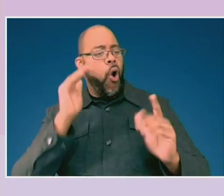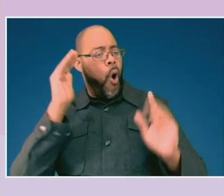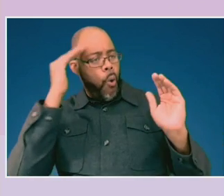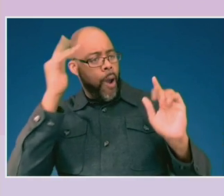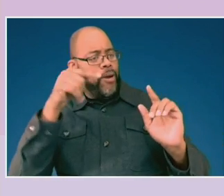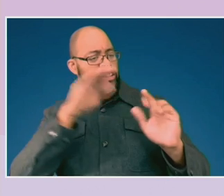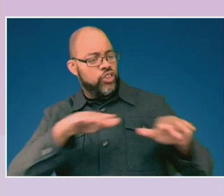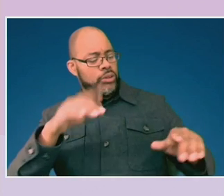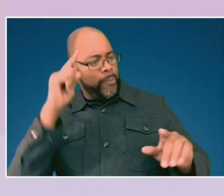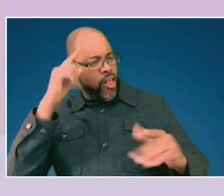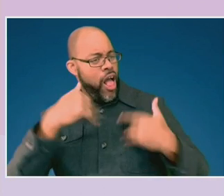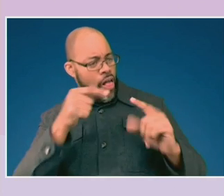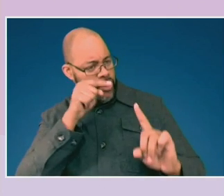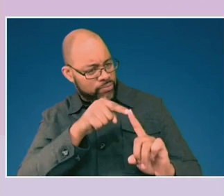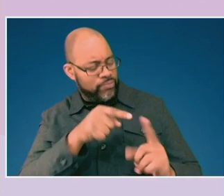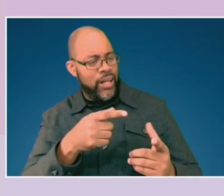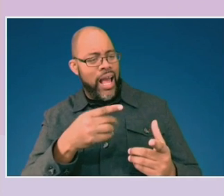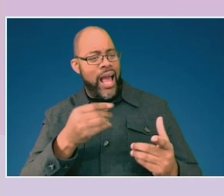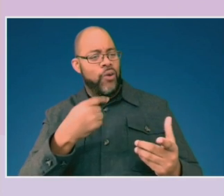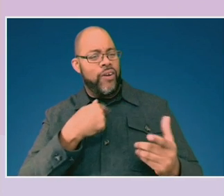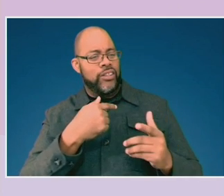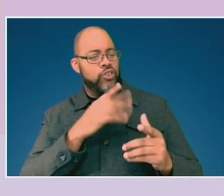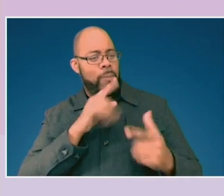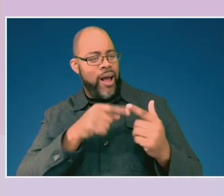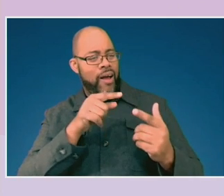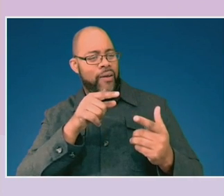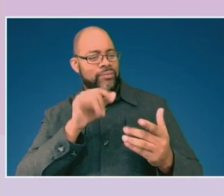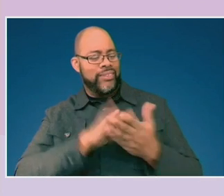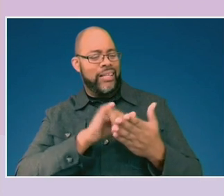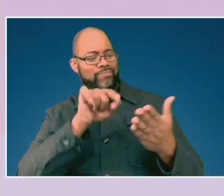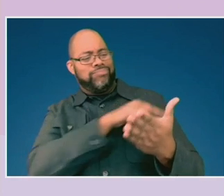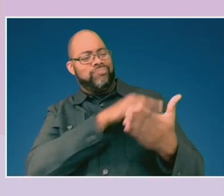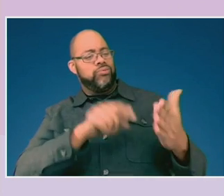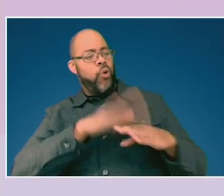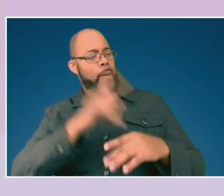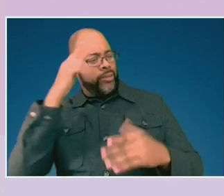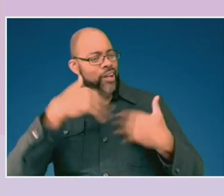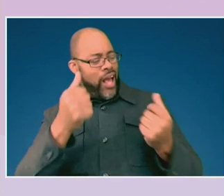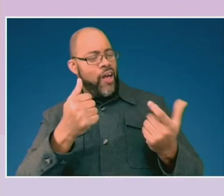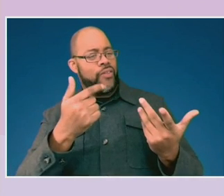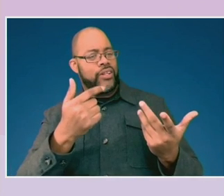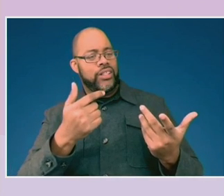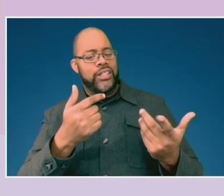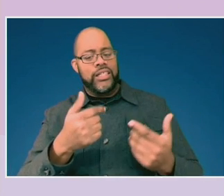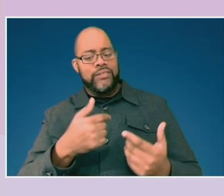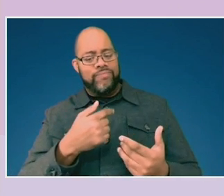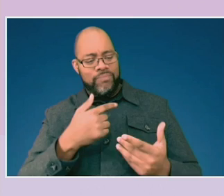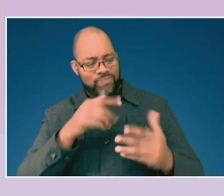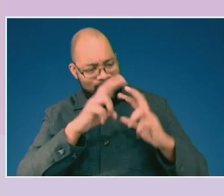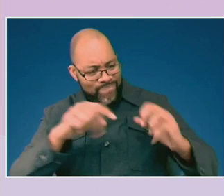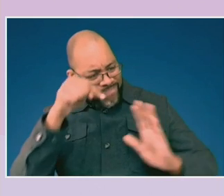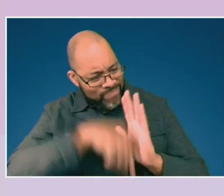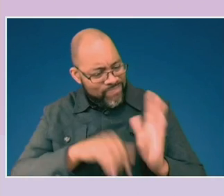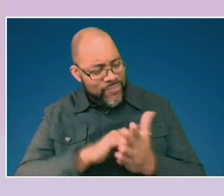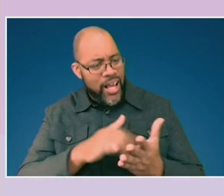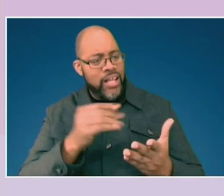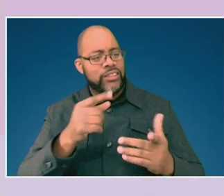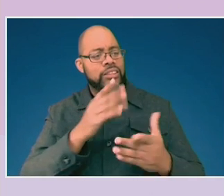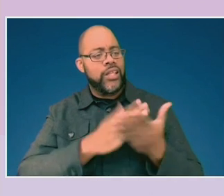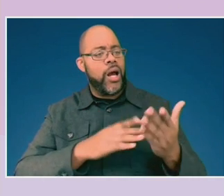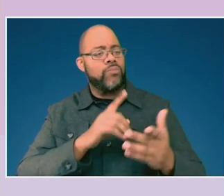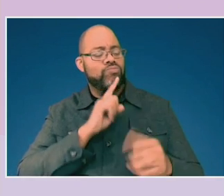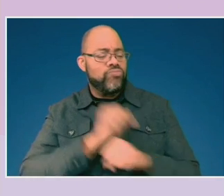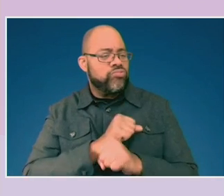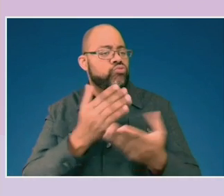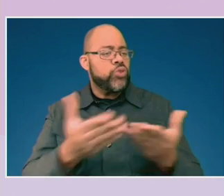and reduce stigma around mental health. And so On Our Sleeves has been a great partner in developing some practical resources